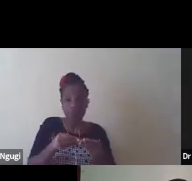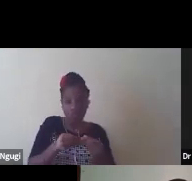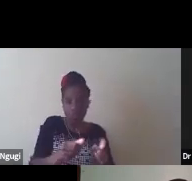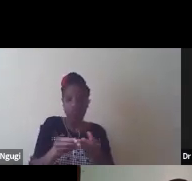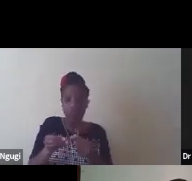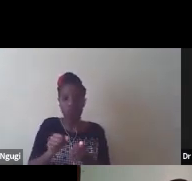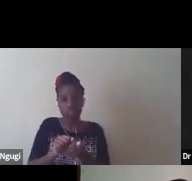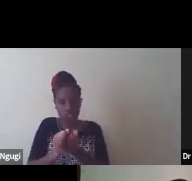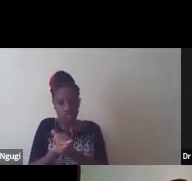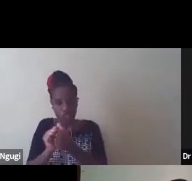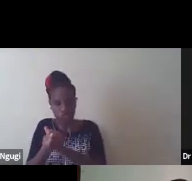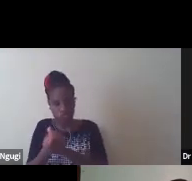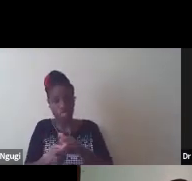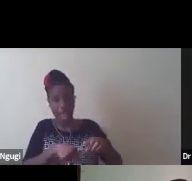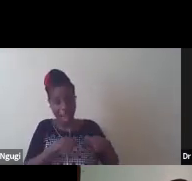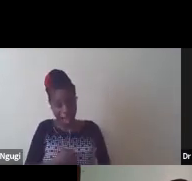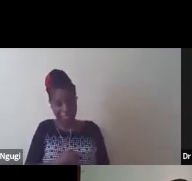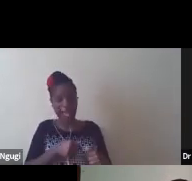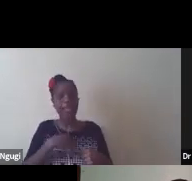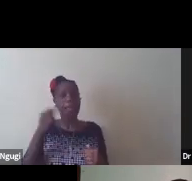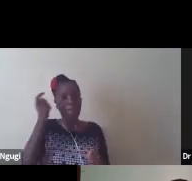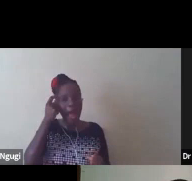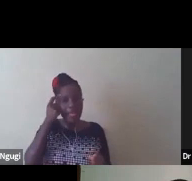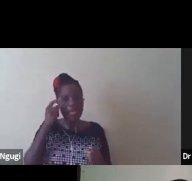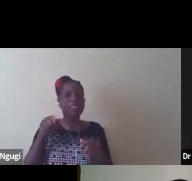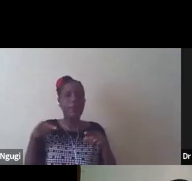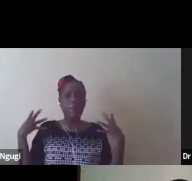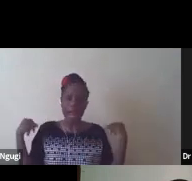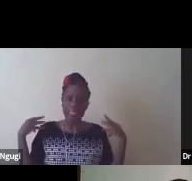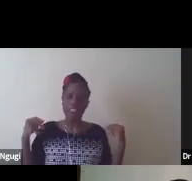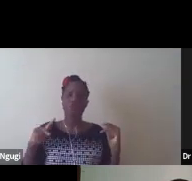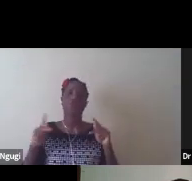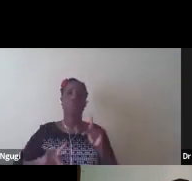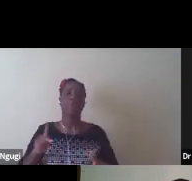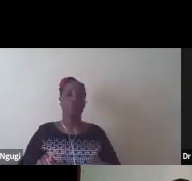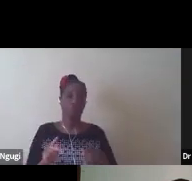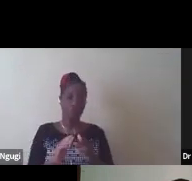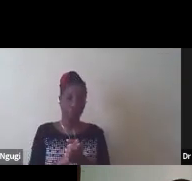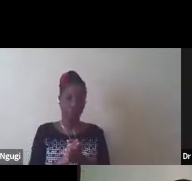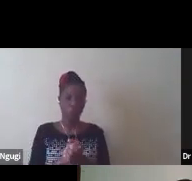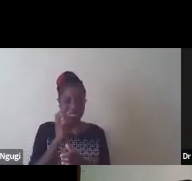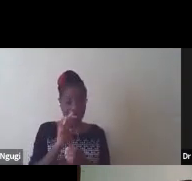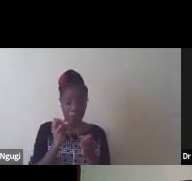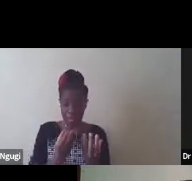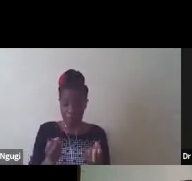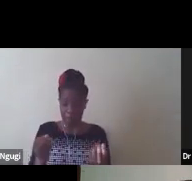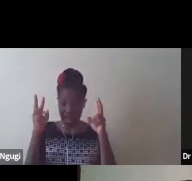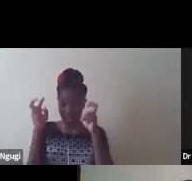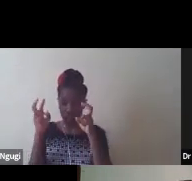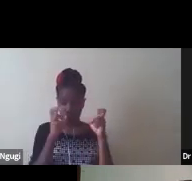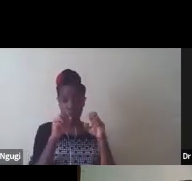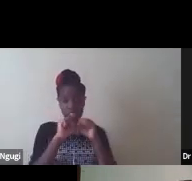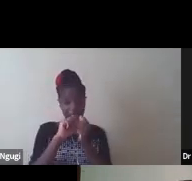hearts and the mind of the people and also their practices. We have seen many issues changing within Africa. We